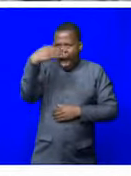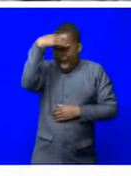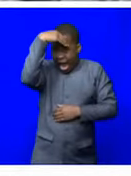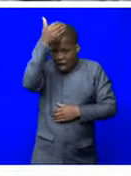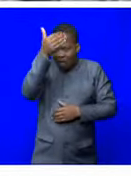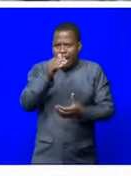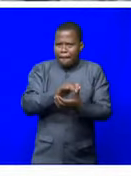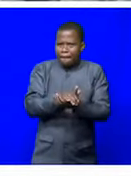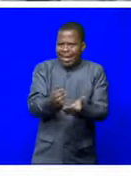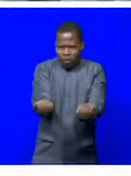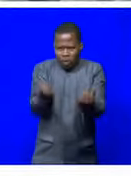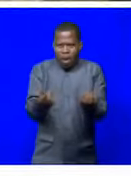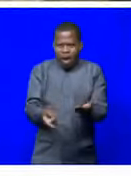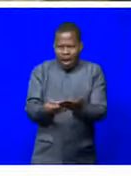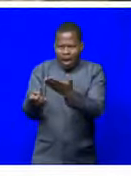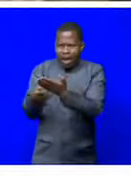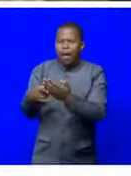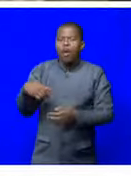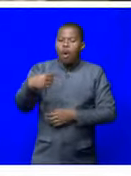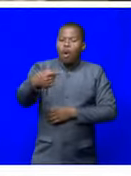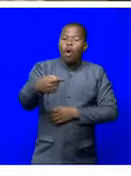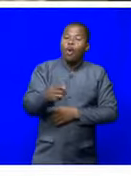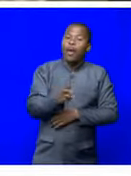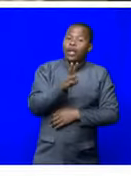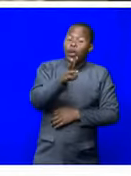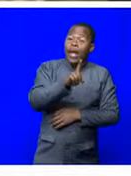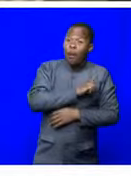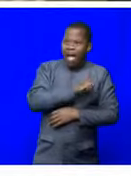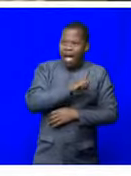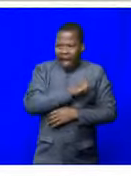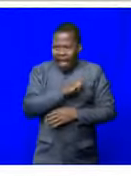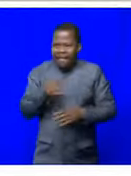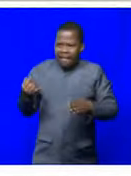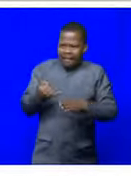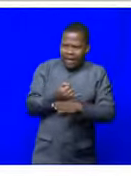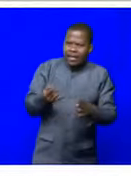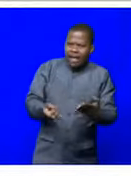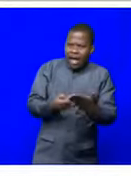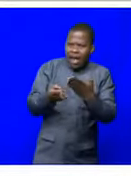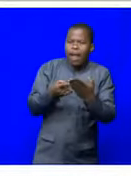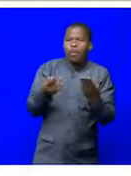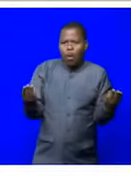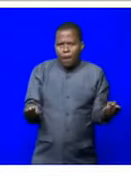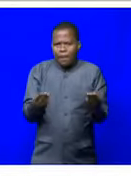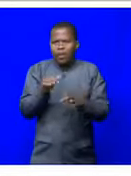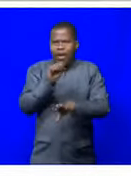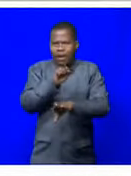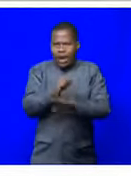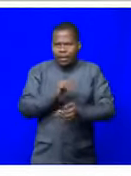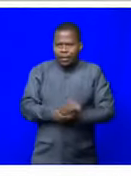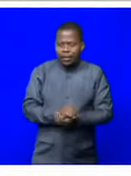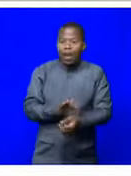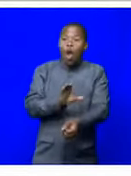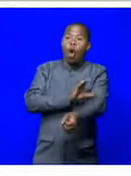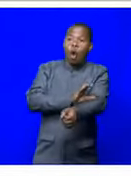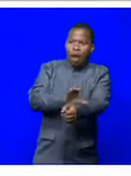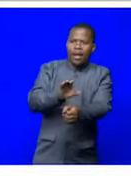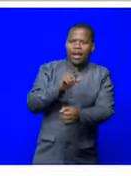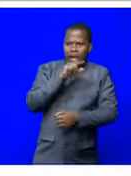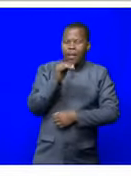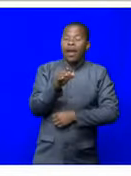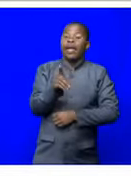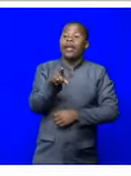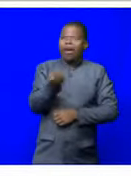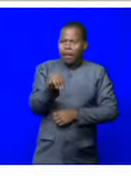timo labhekana nato kuti alethe lusito oluphuthuma kwesiveni. Trainer bo-PS CBDA team